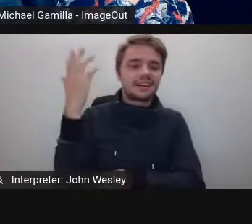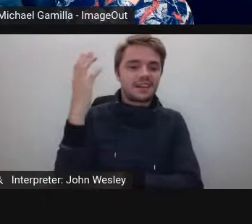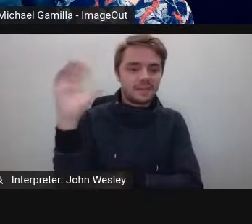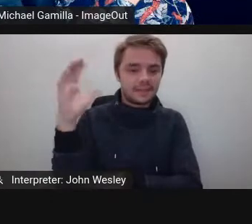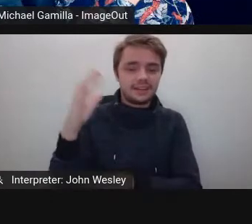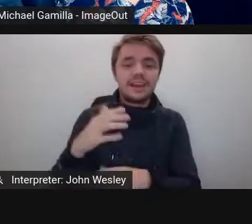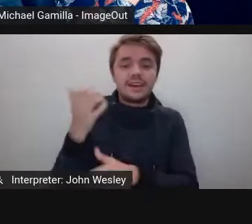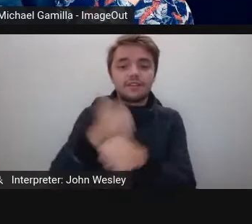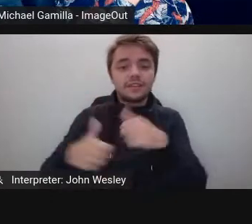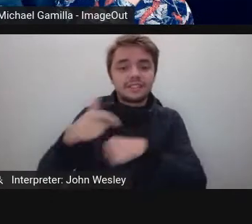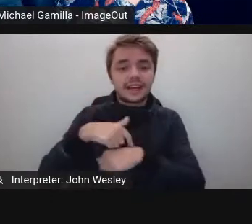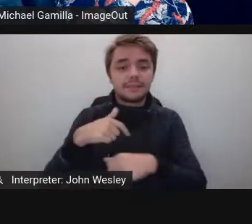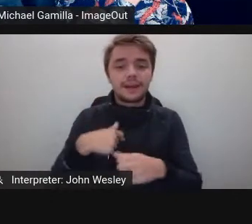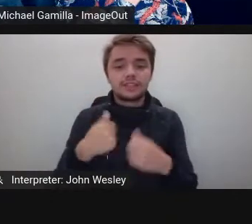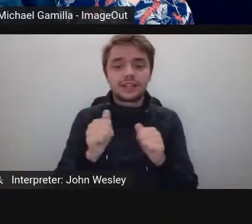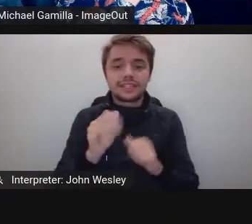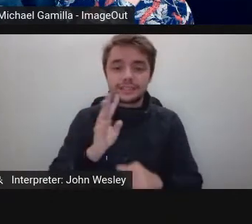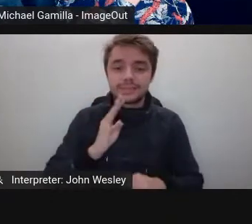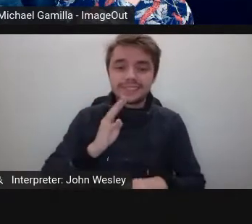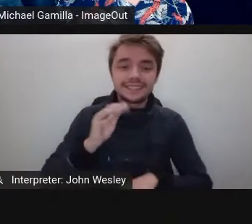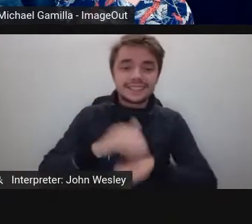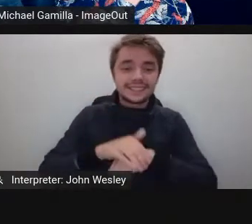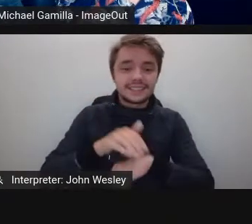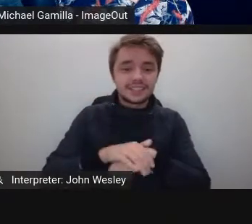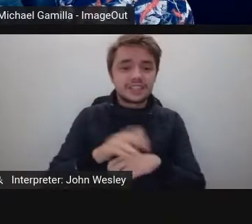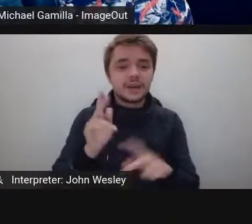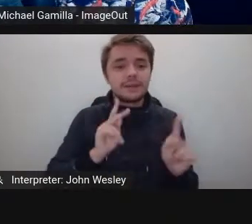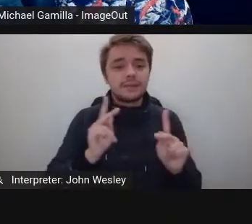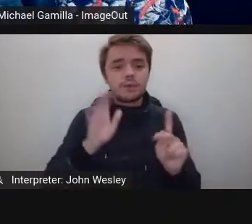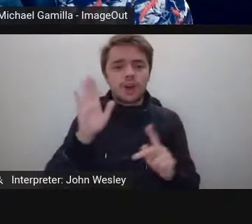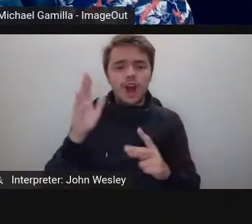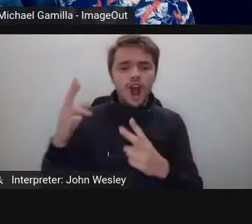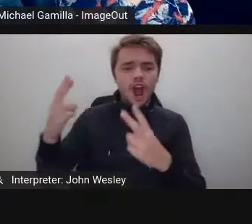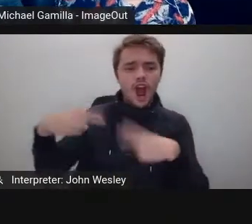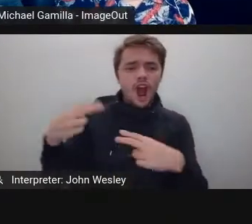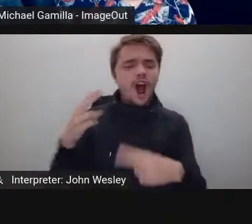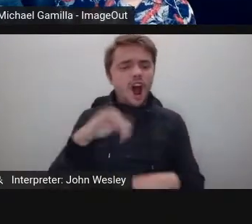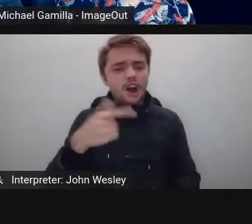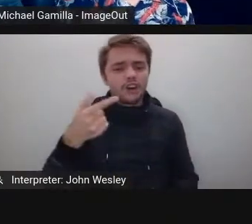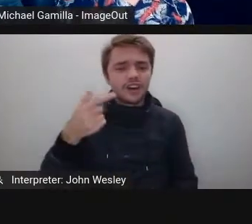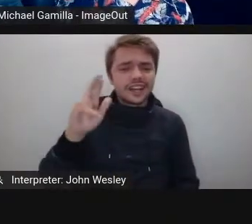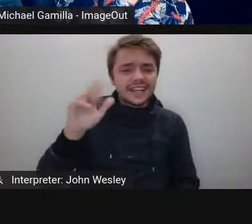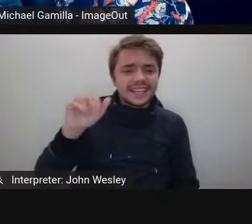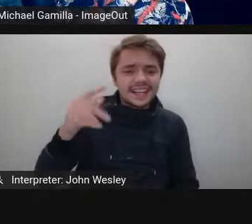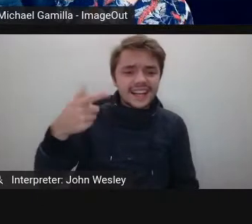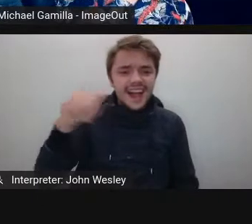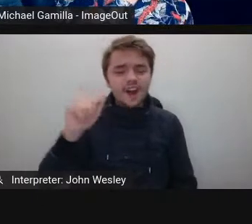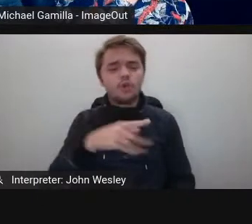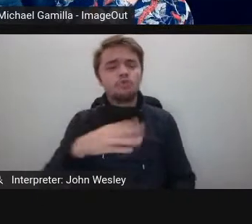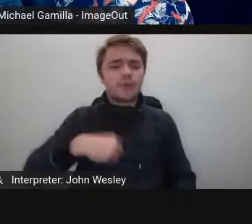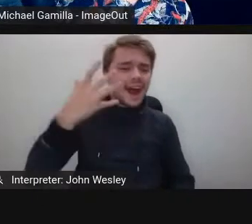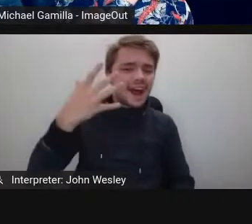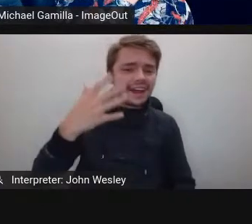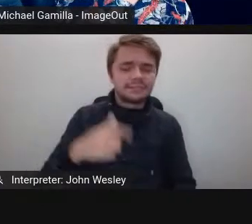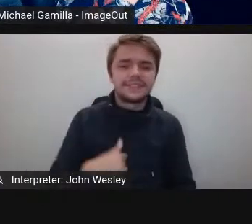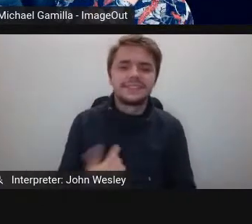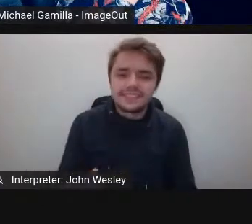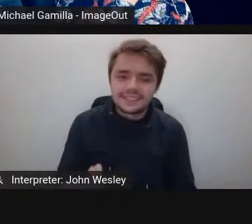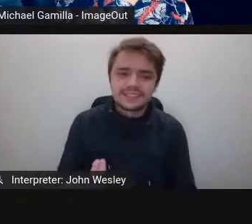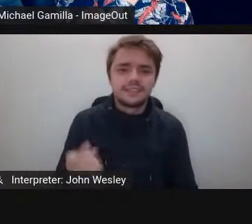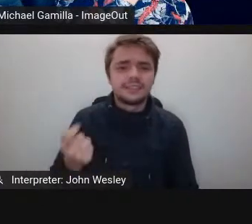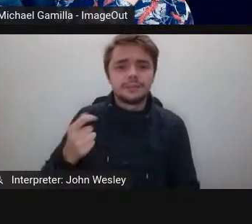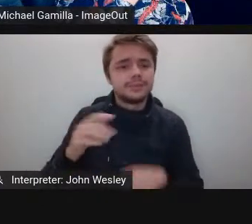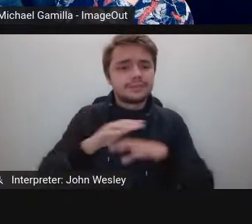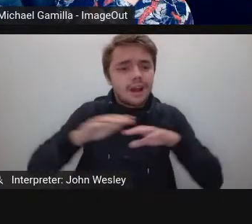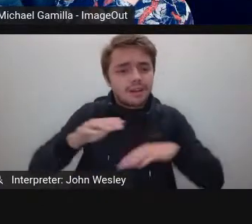it was like, oh, my God, she's gringa or she's like. So I felt uncomfortable. You know, I was a little kid.